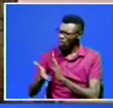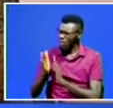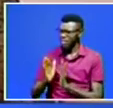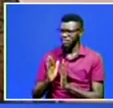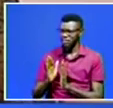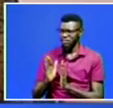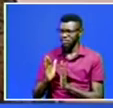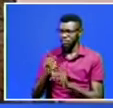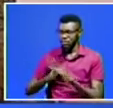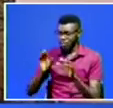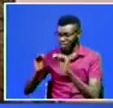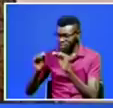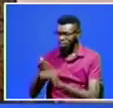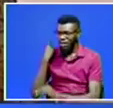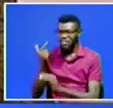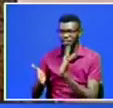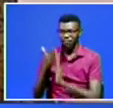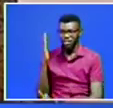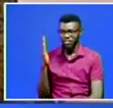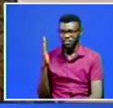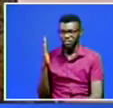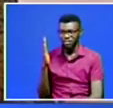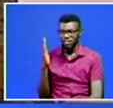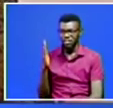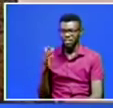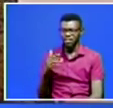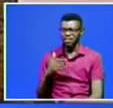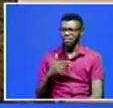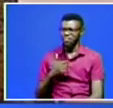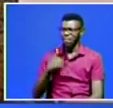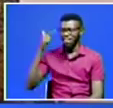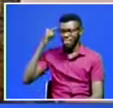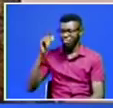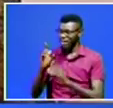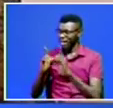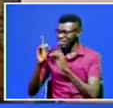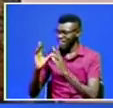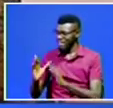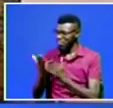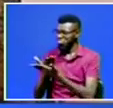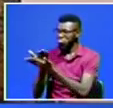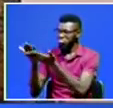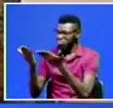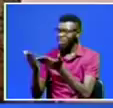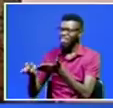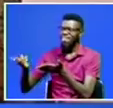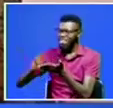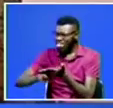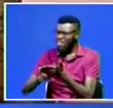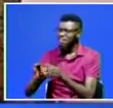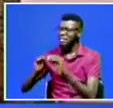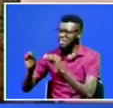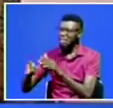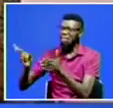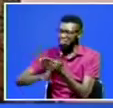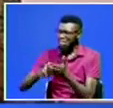with getting things. Mm-hmm. And because I don't think there's any director who would want to keep on telling you a thing for